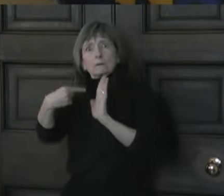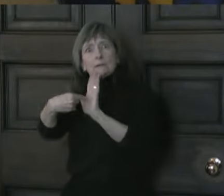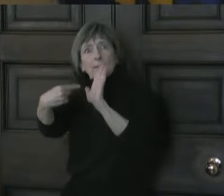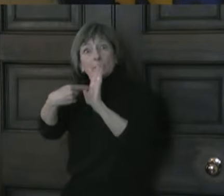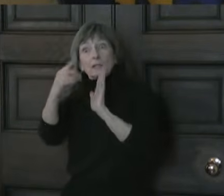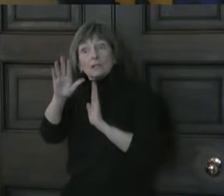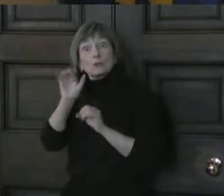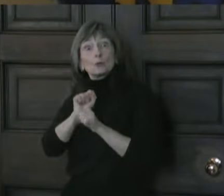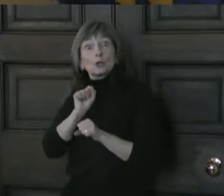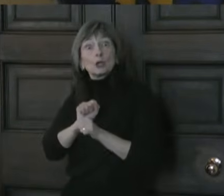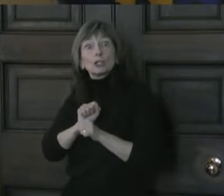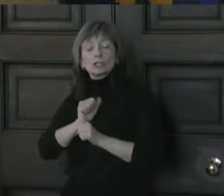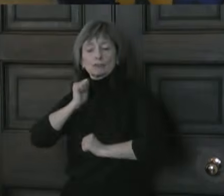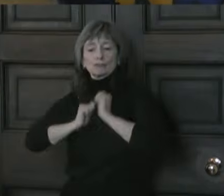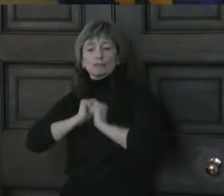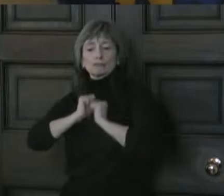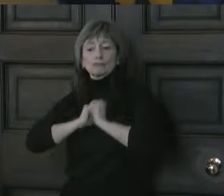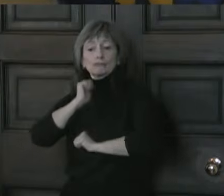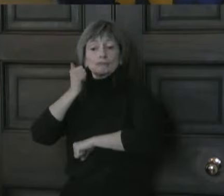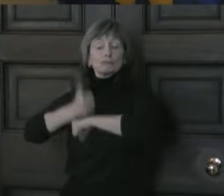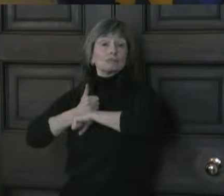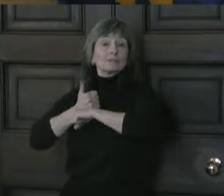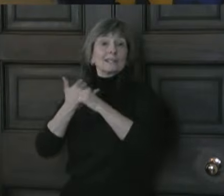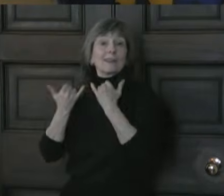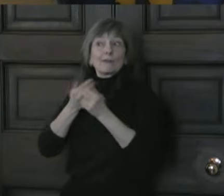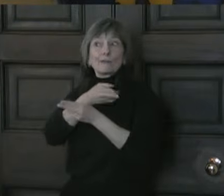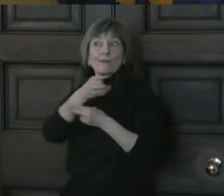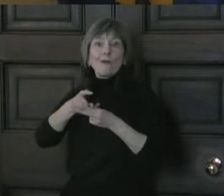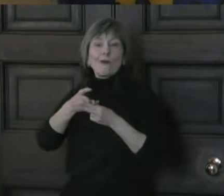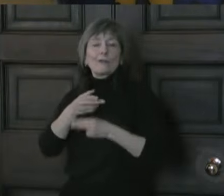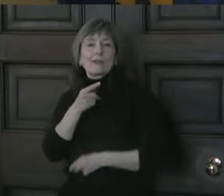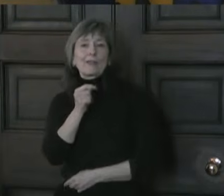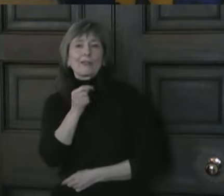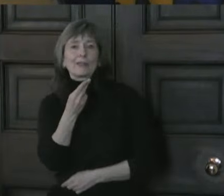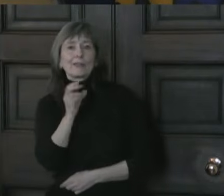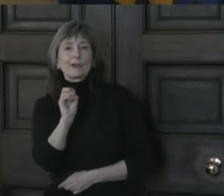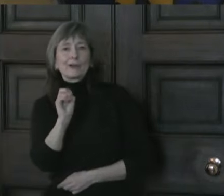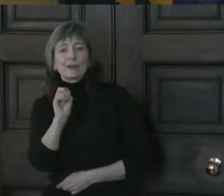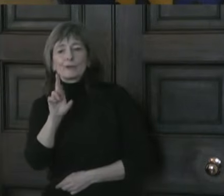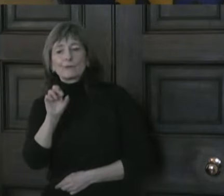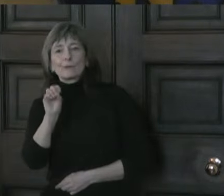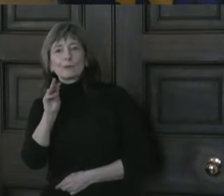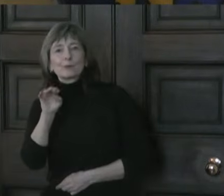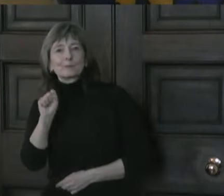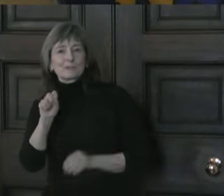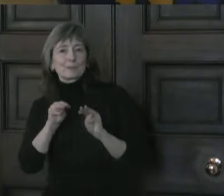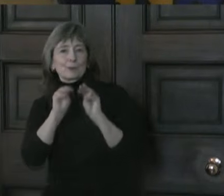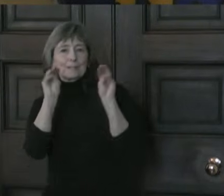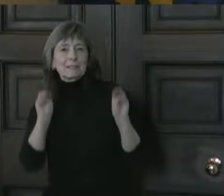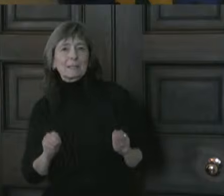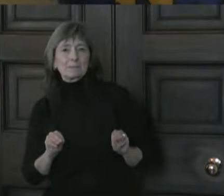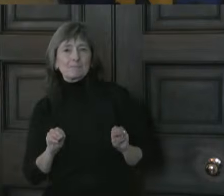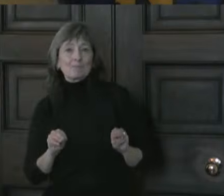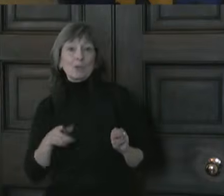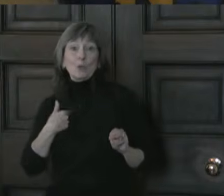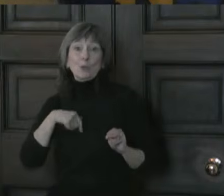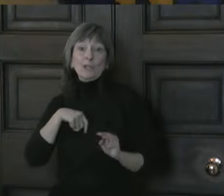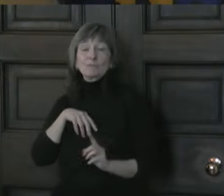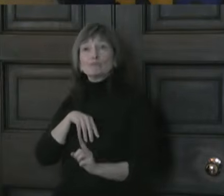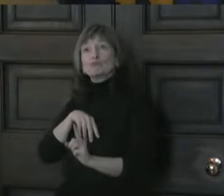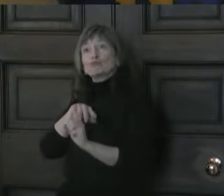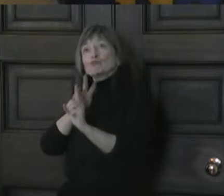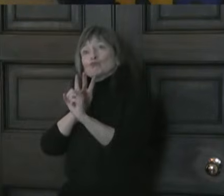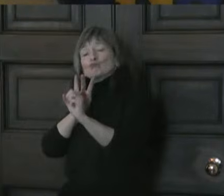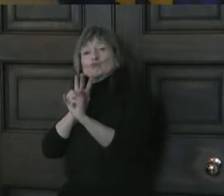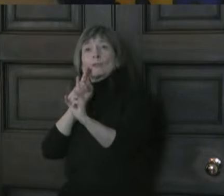the creation of a structure called the Rooms. The Rooms that is the pride of the province